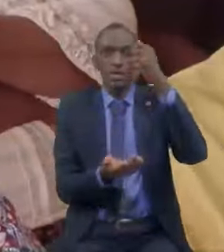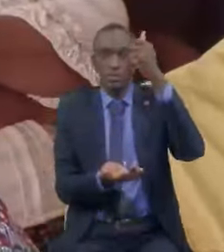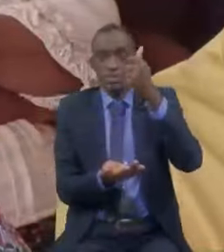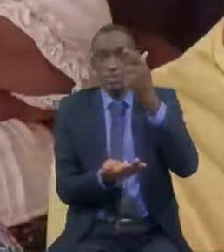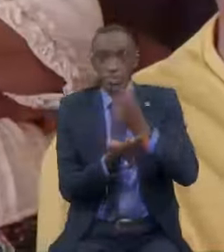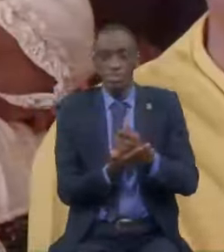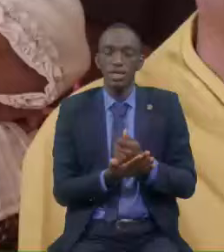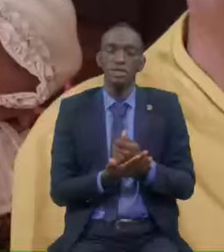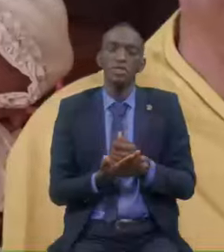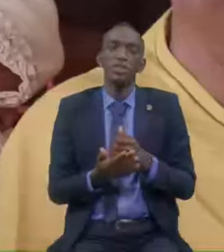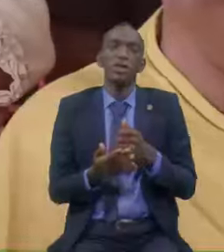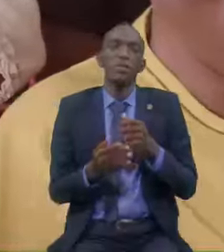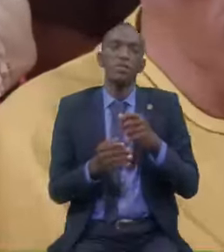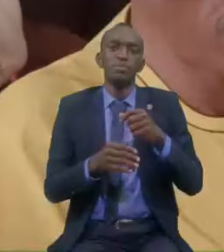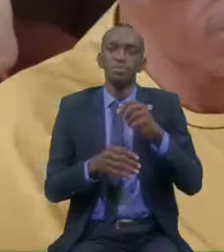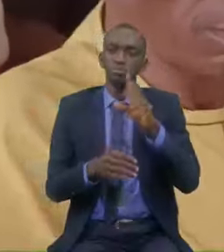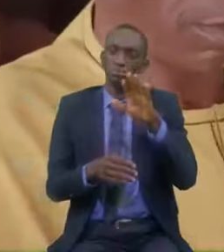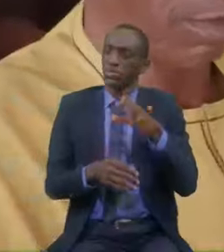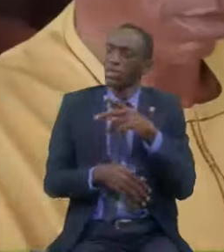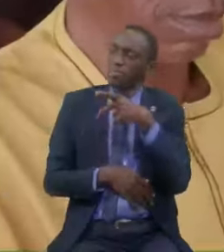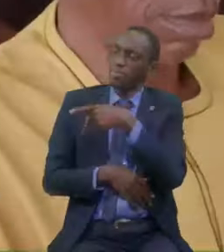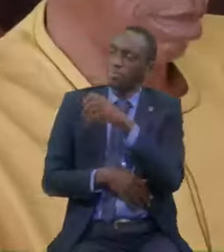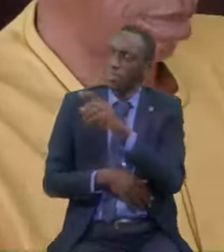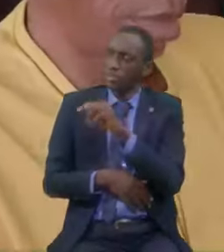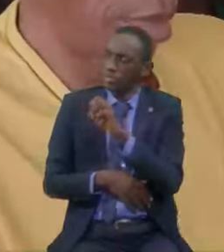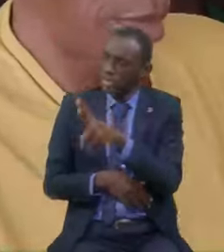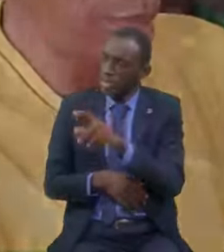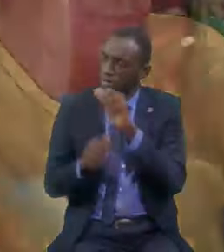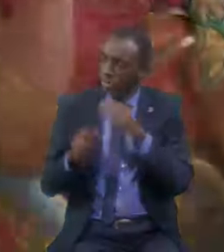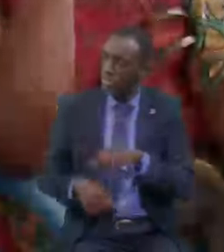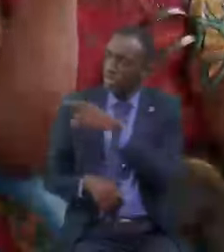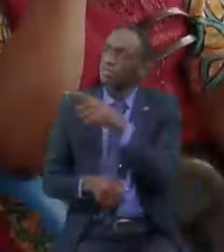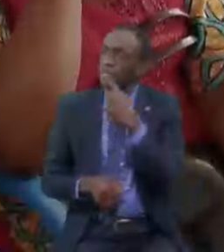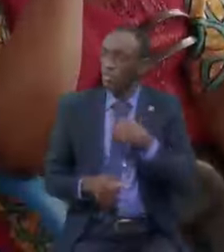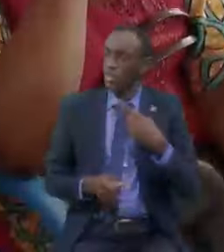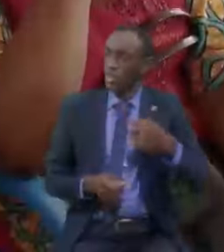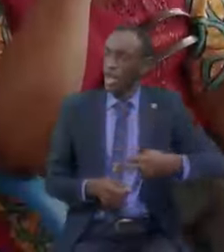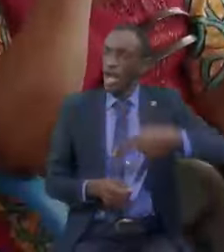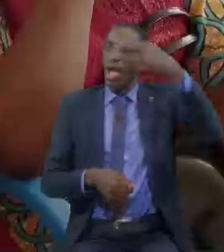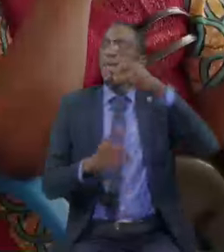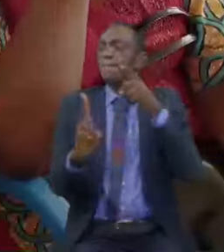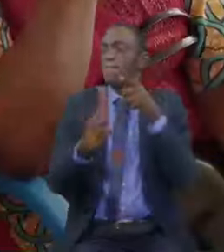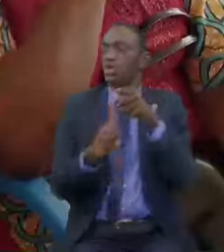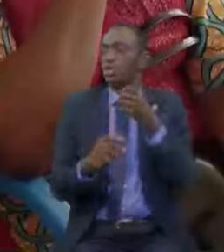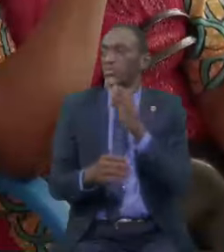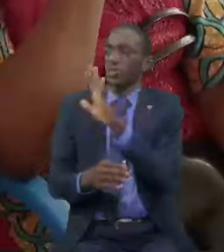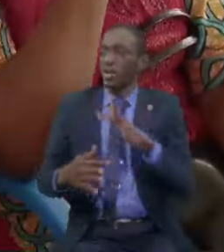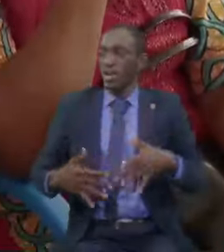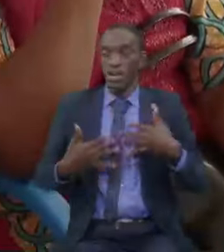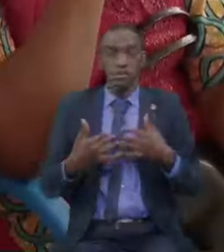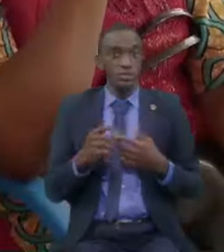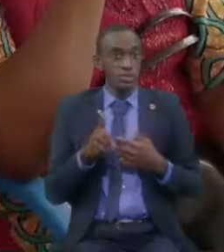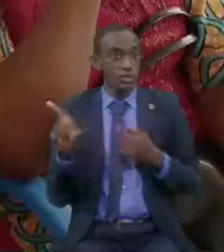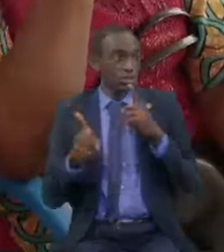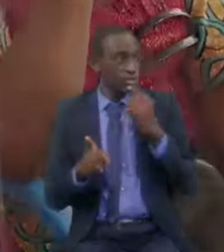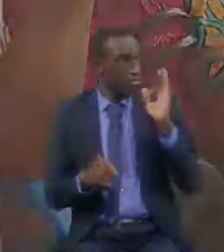Peter, can you tell me the high point of your life? Oh, he says, preacher, I saw Jesus walking on the